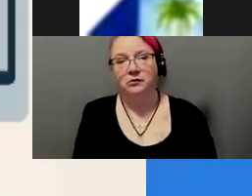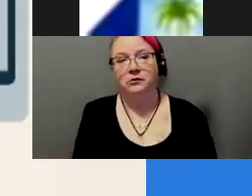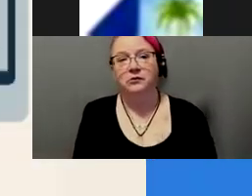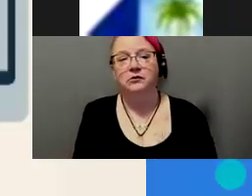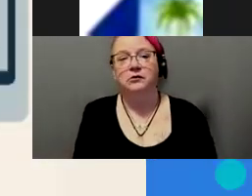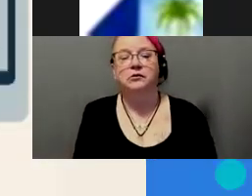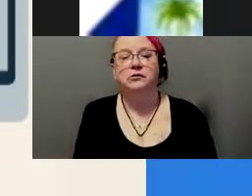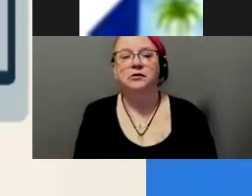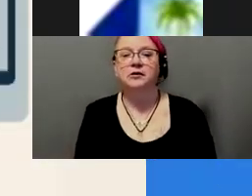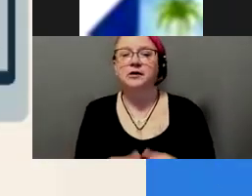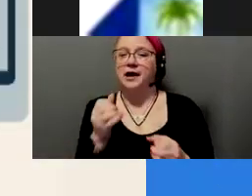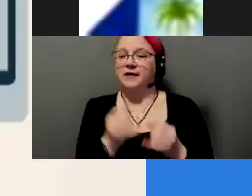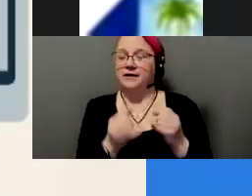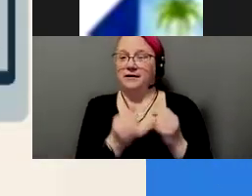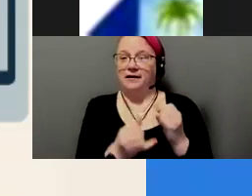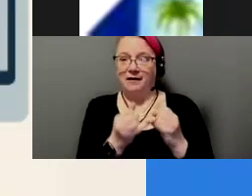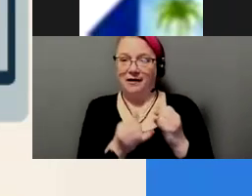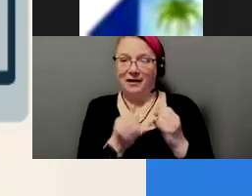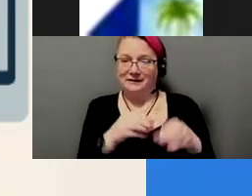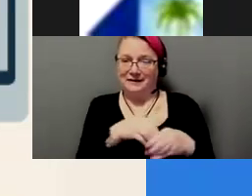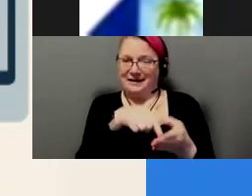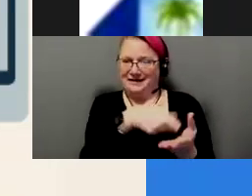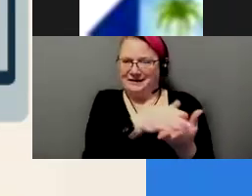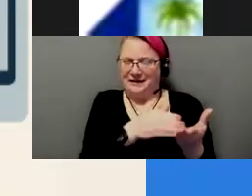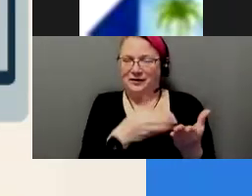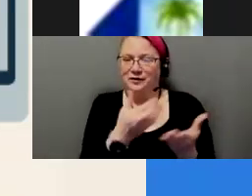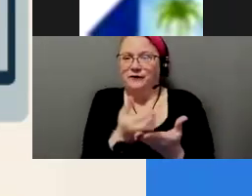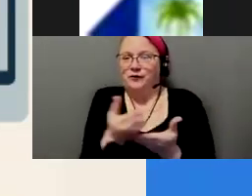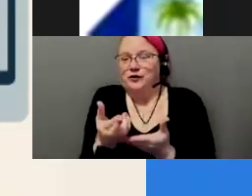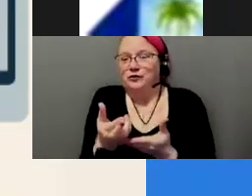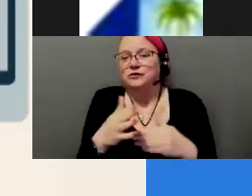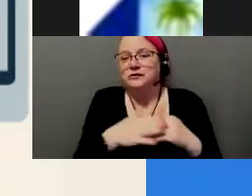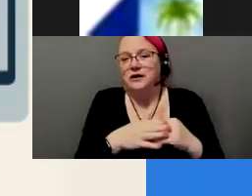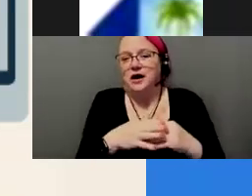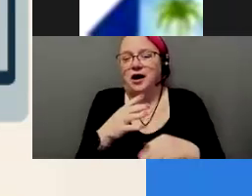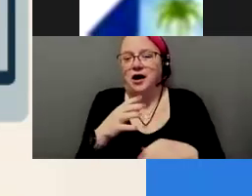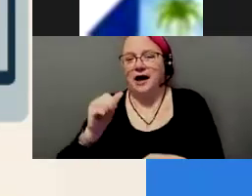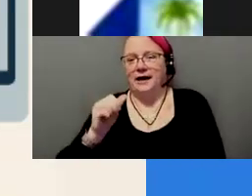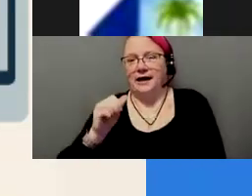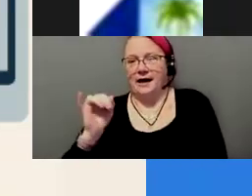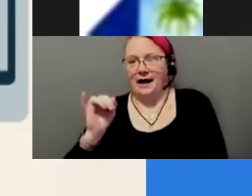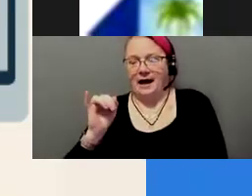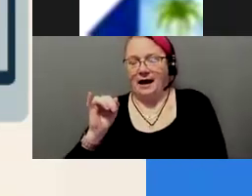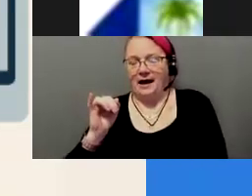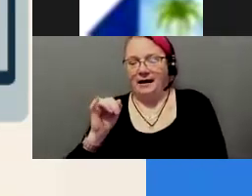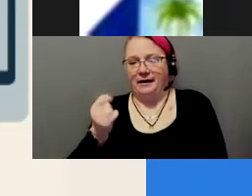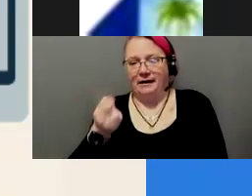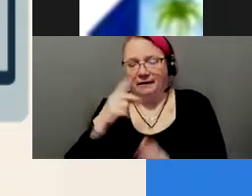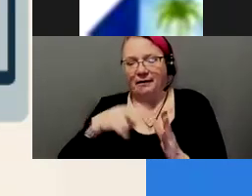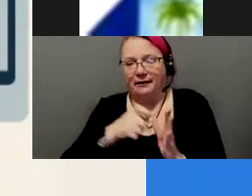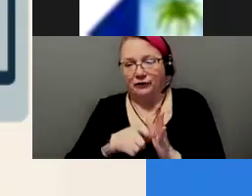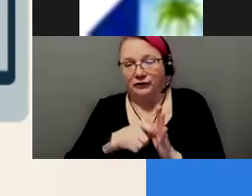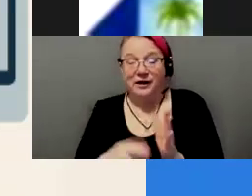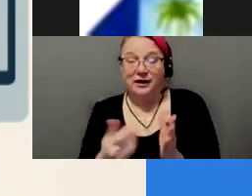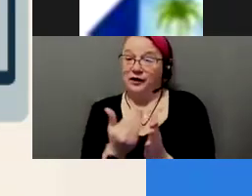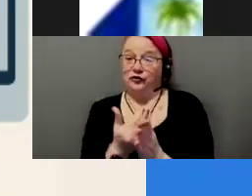And then last but not least, in this section, we also have some resources on artificial intelligence literacy. It's a new area of